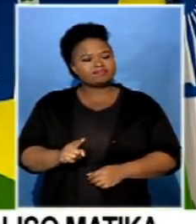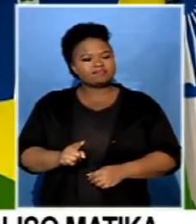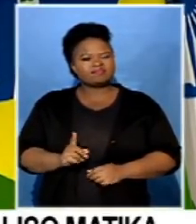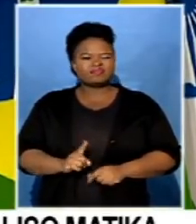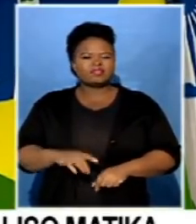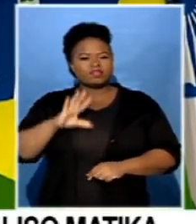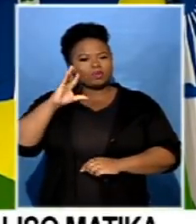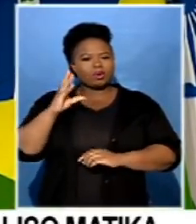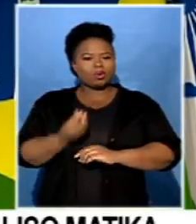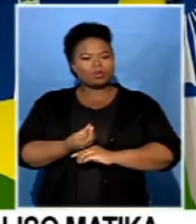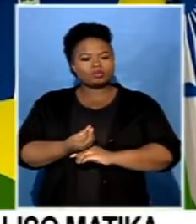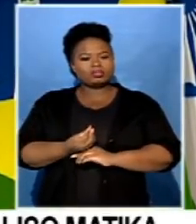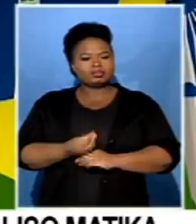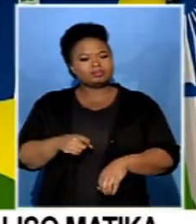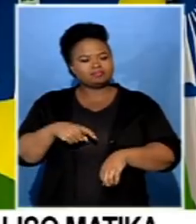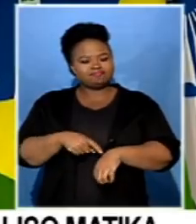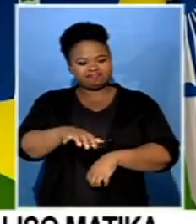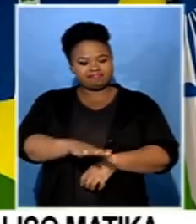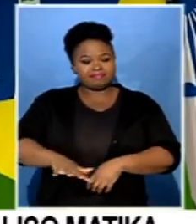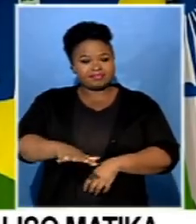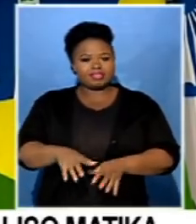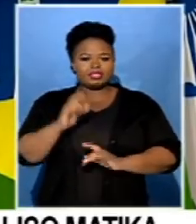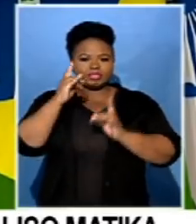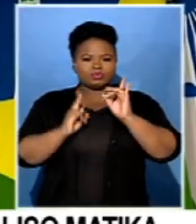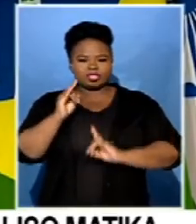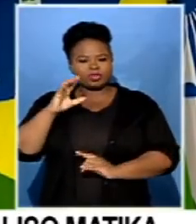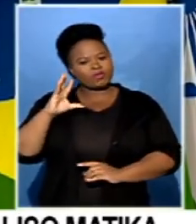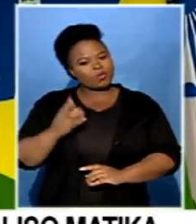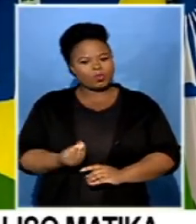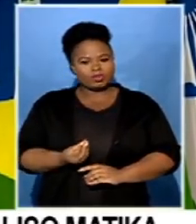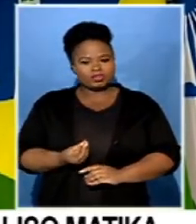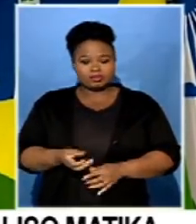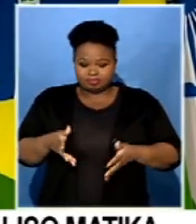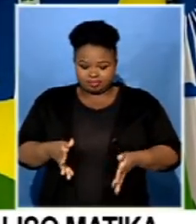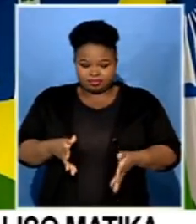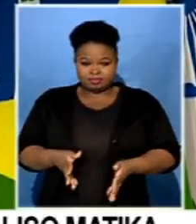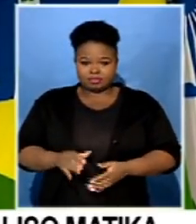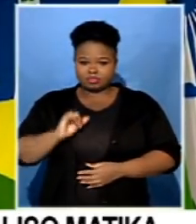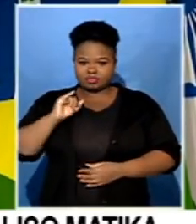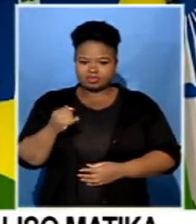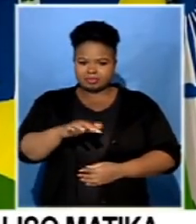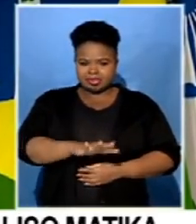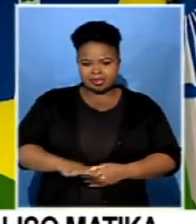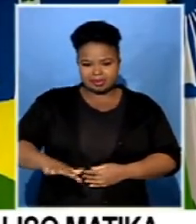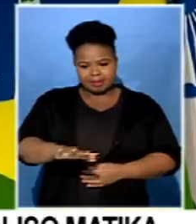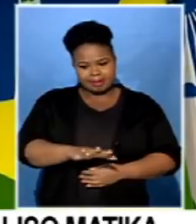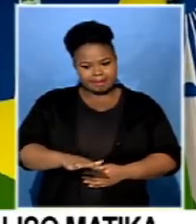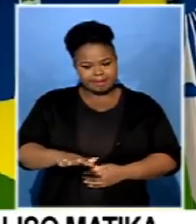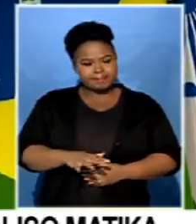our golden decade than in this city of gold. Here in Johannesburg,